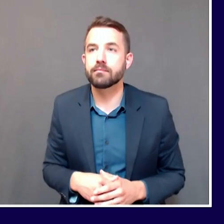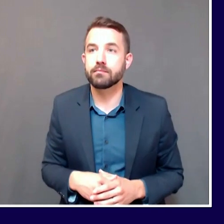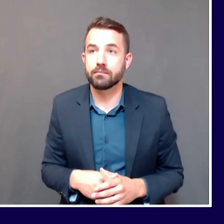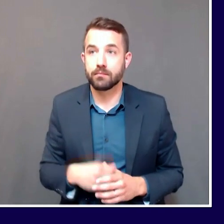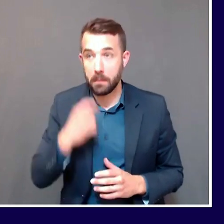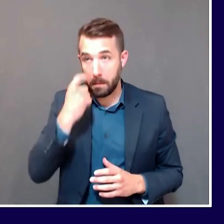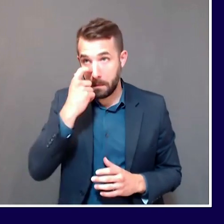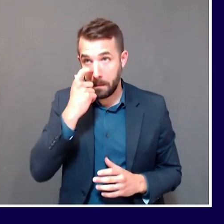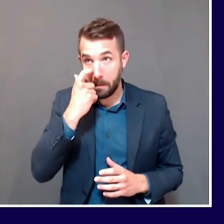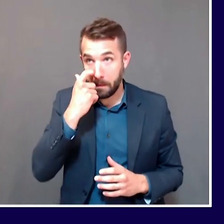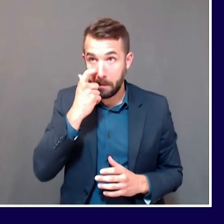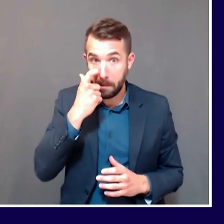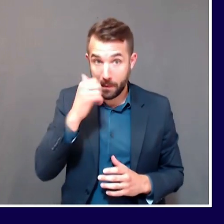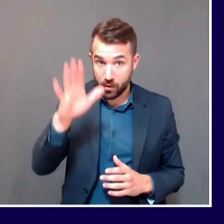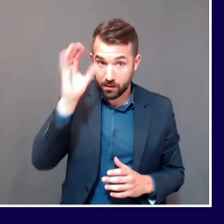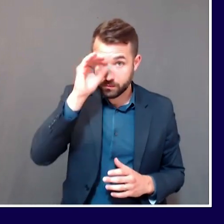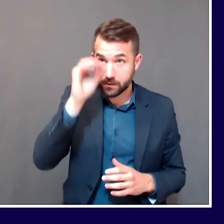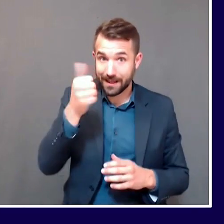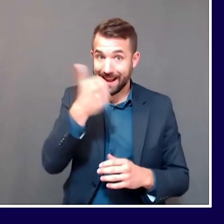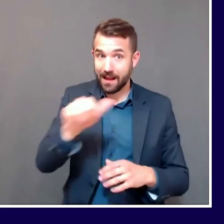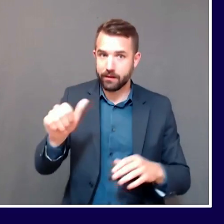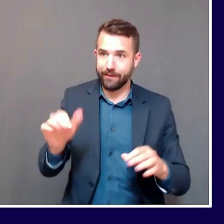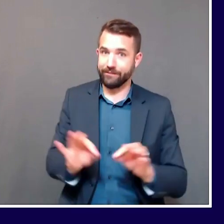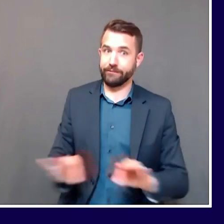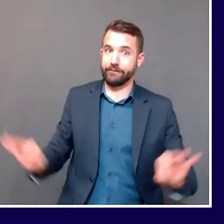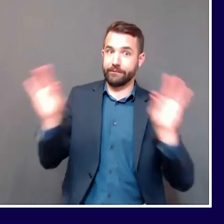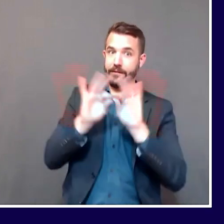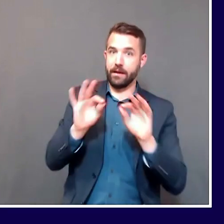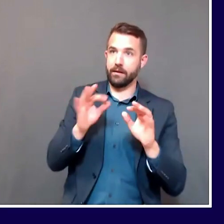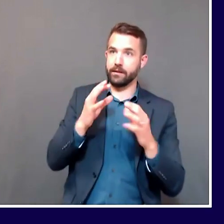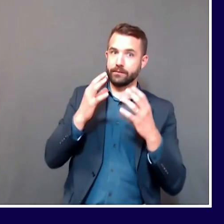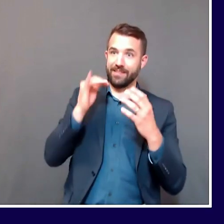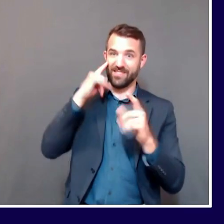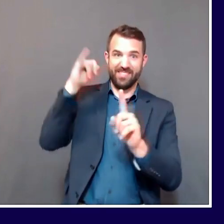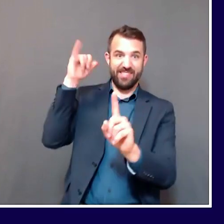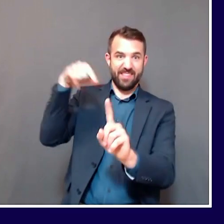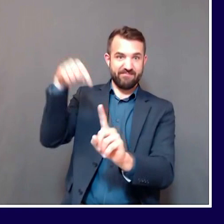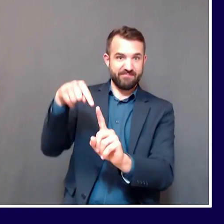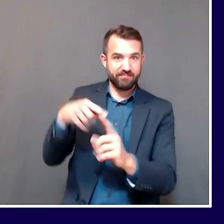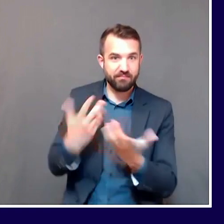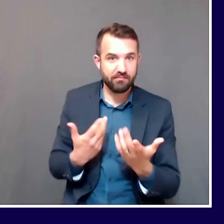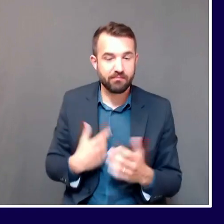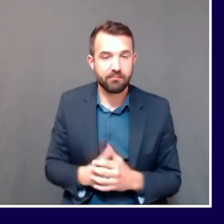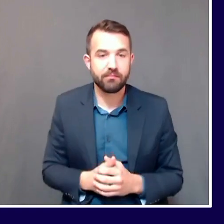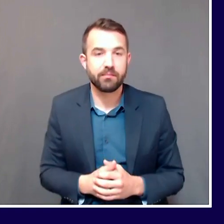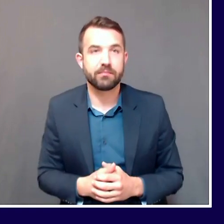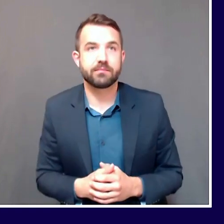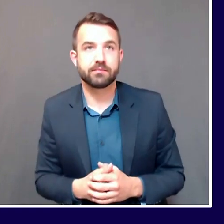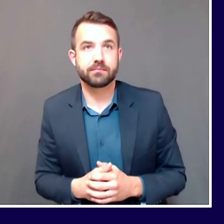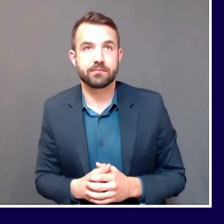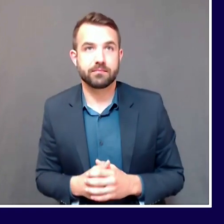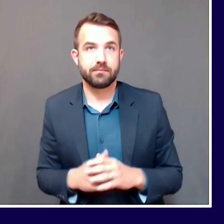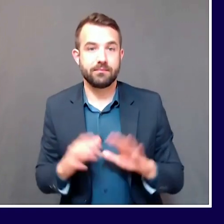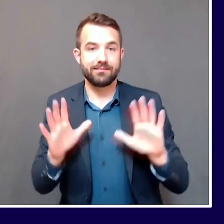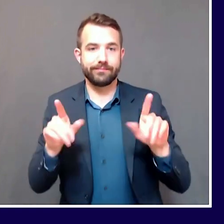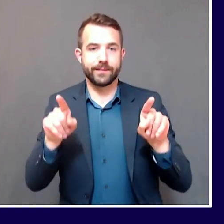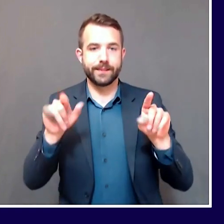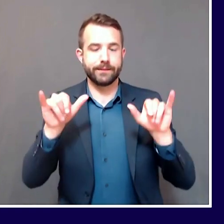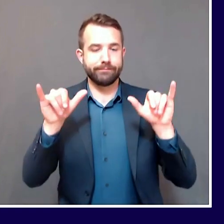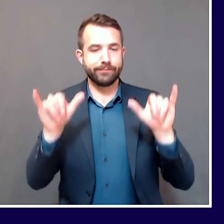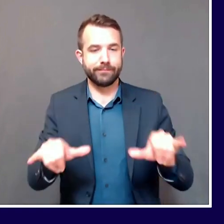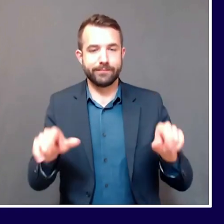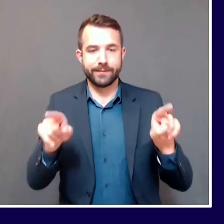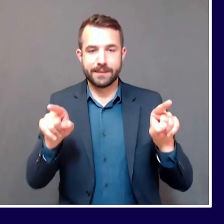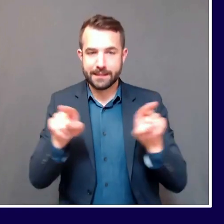tracked and released? What I will say is that what I urge everyone to do is go about their